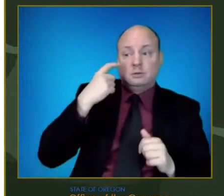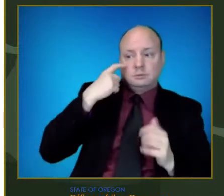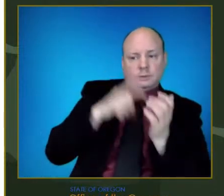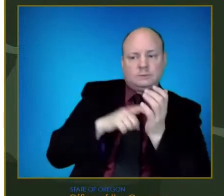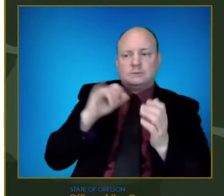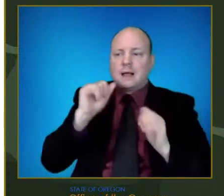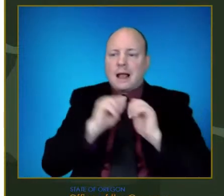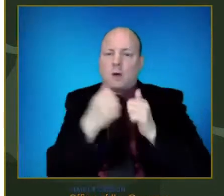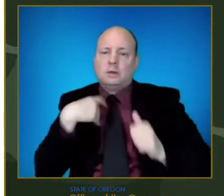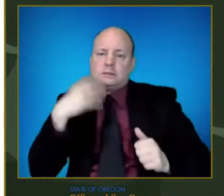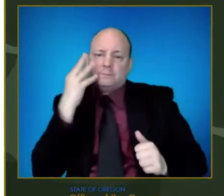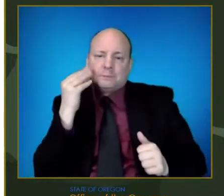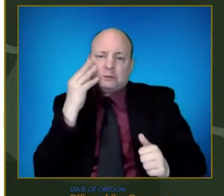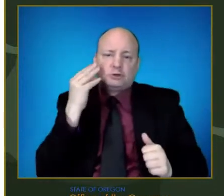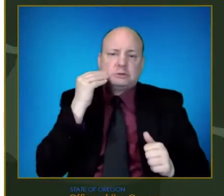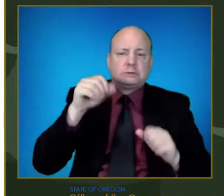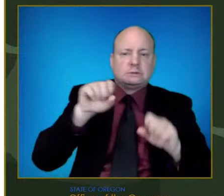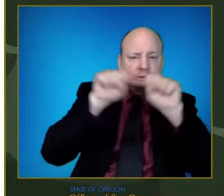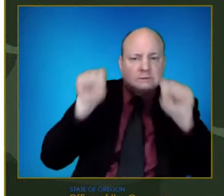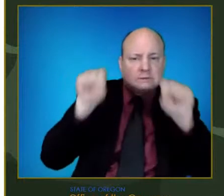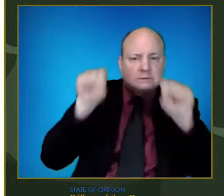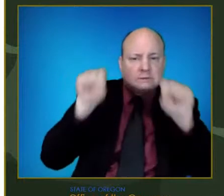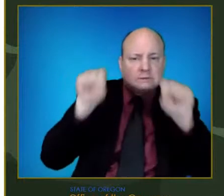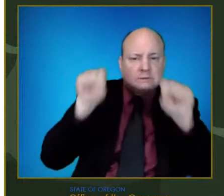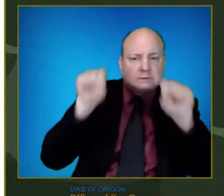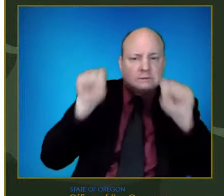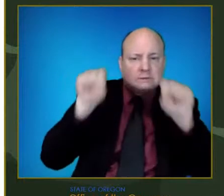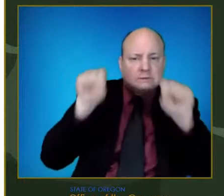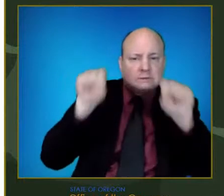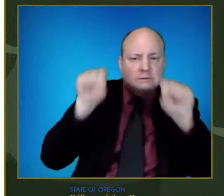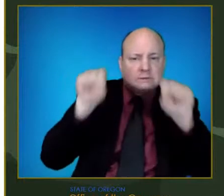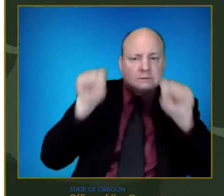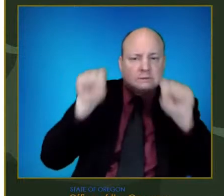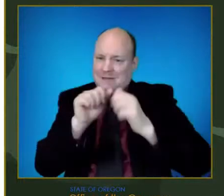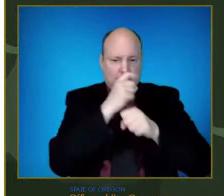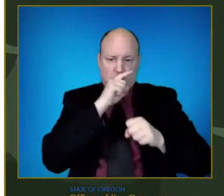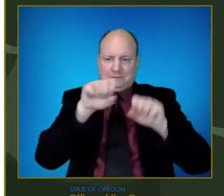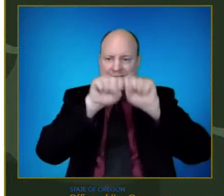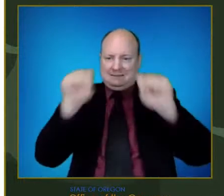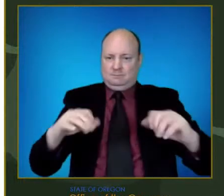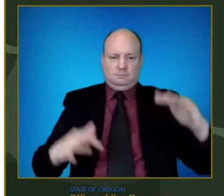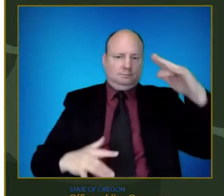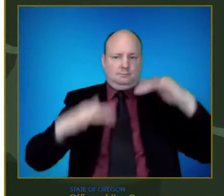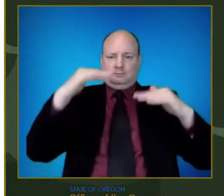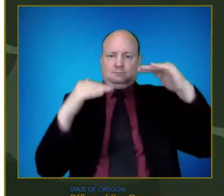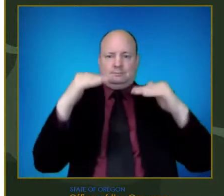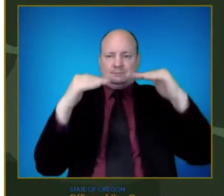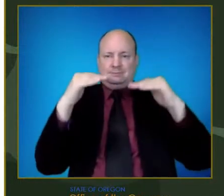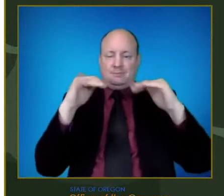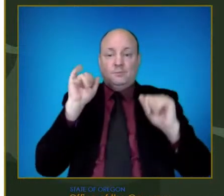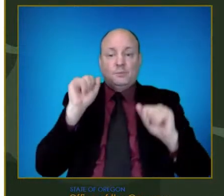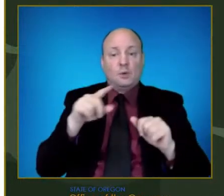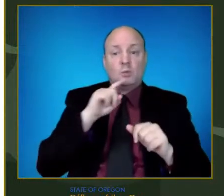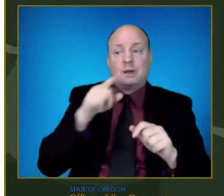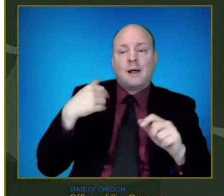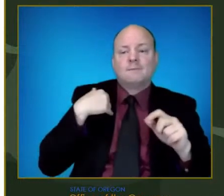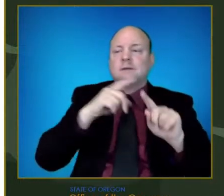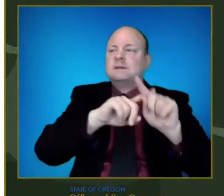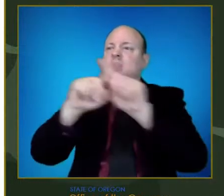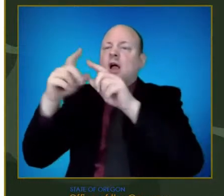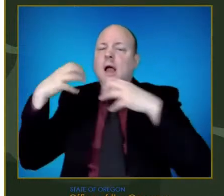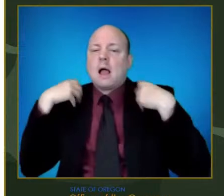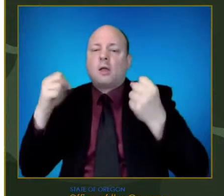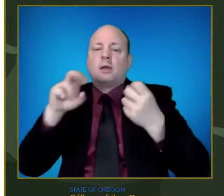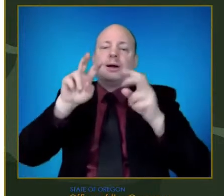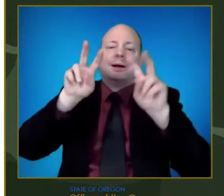workers. Expanding the circles of people eligible based on health condition or the relationship to someone in a frontline worker role also helps